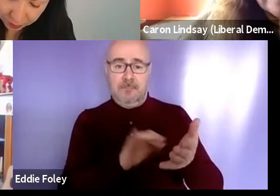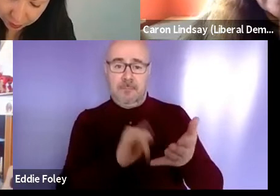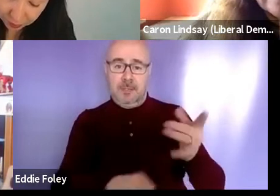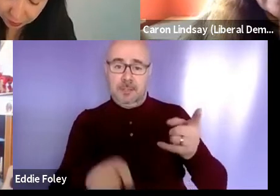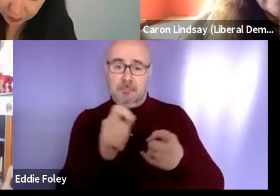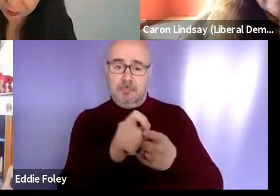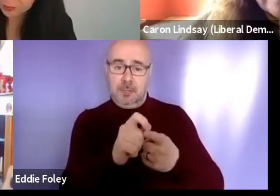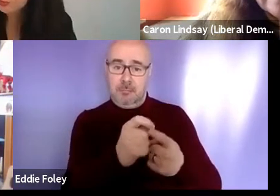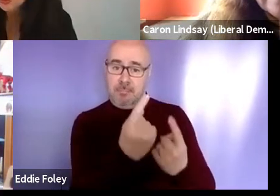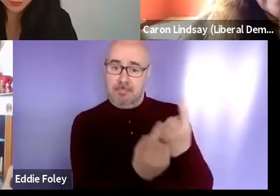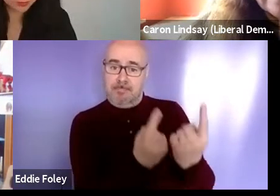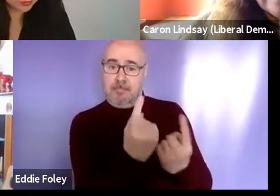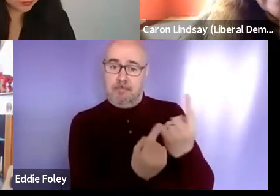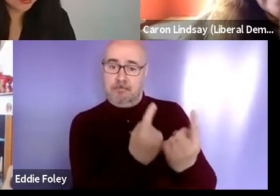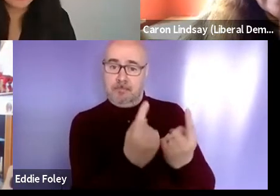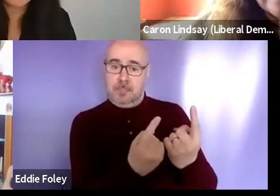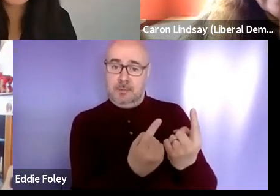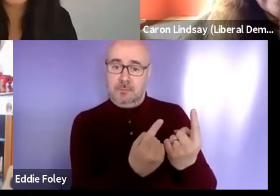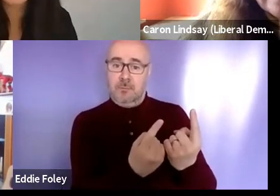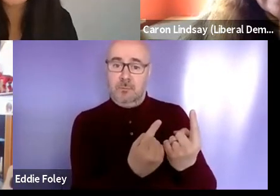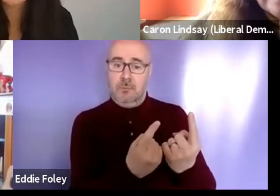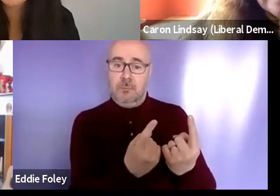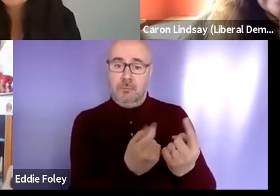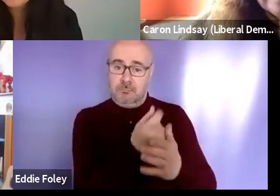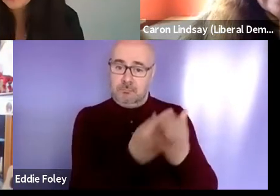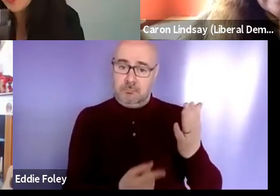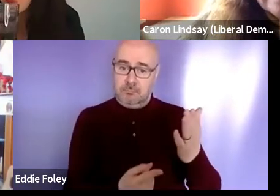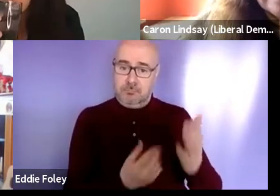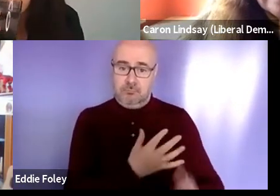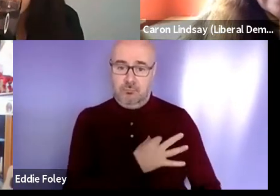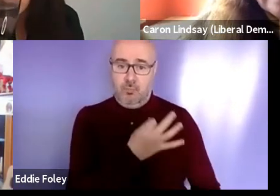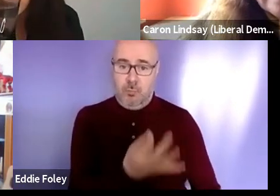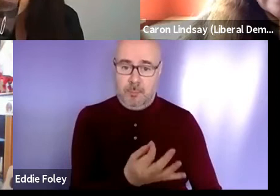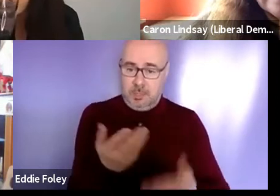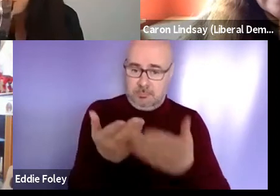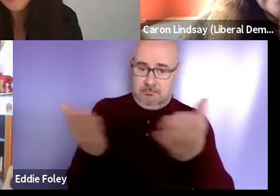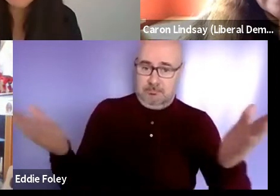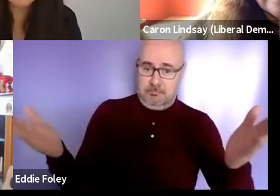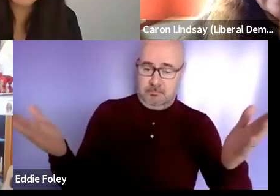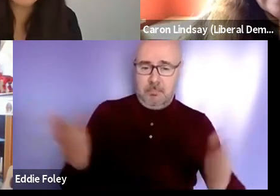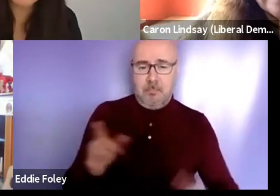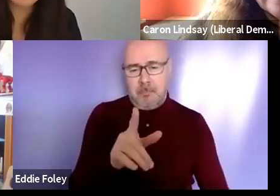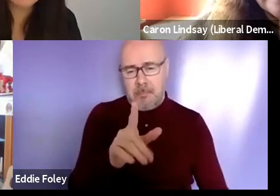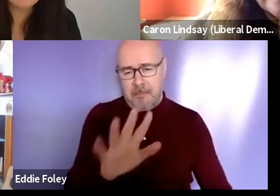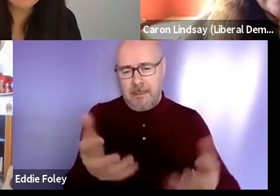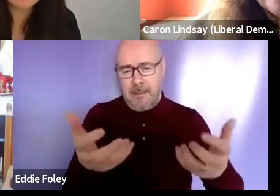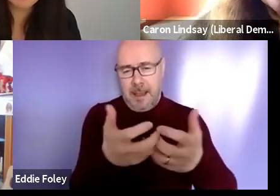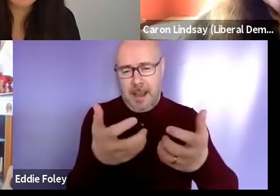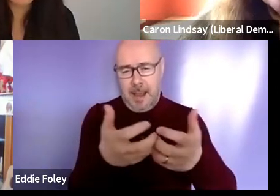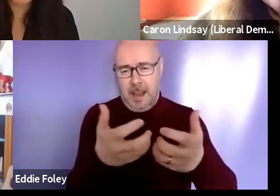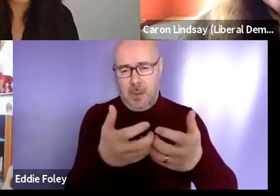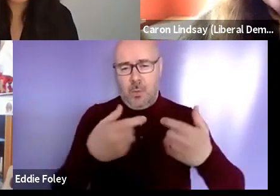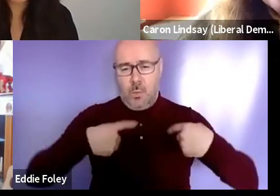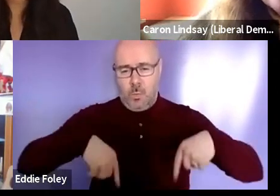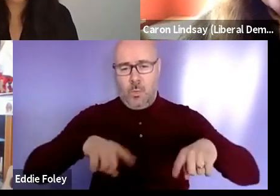representing people with disabilities. What do we do, though, about reaching out to people